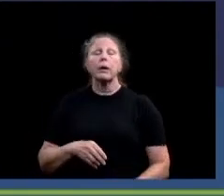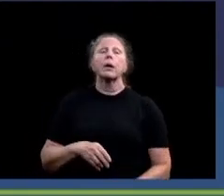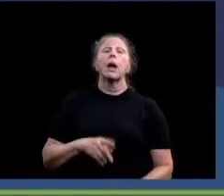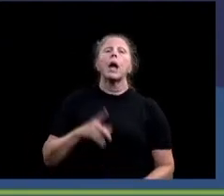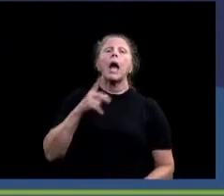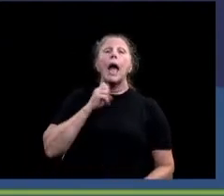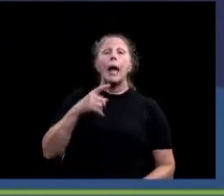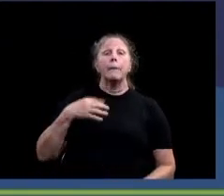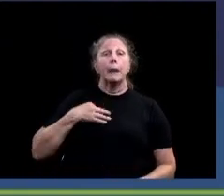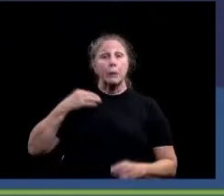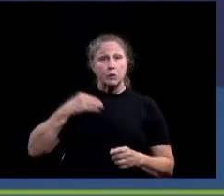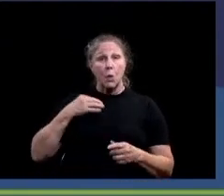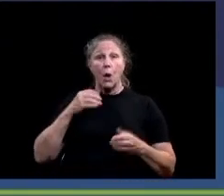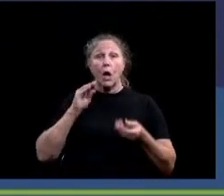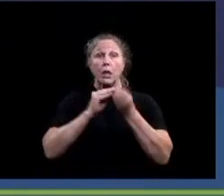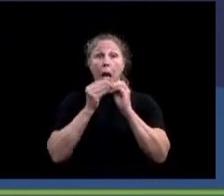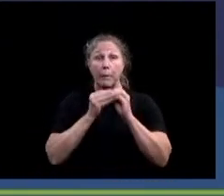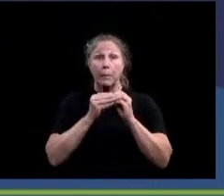But